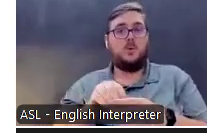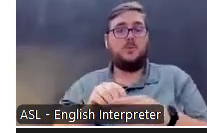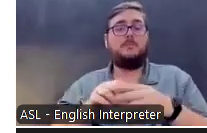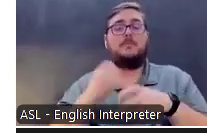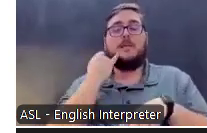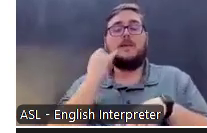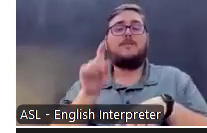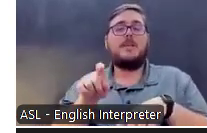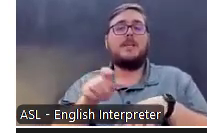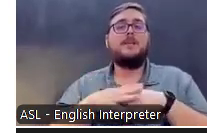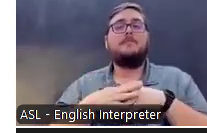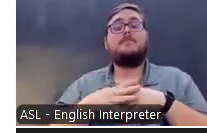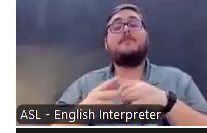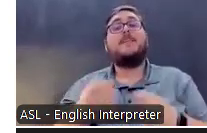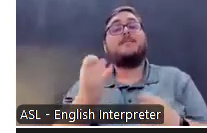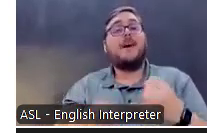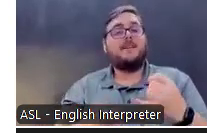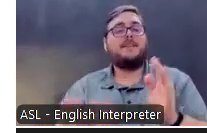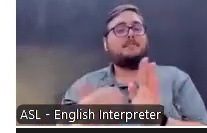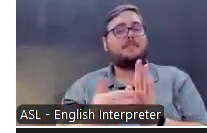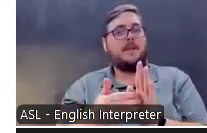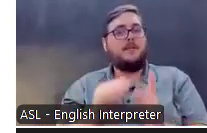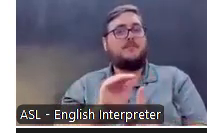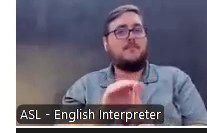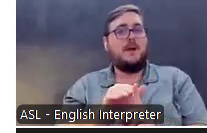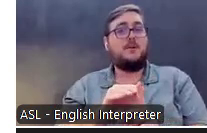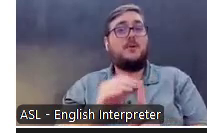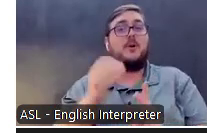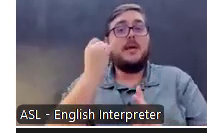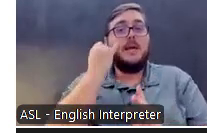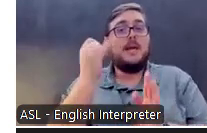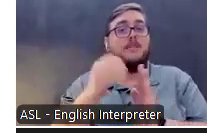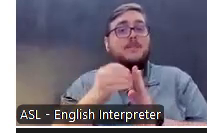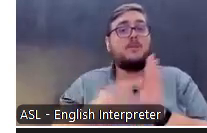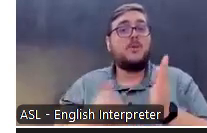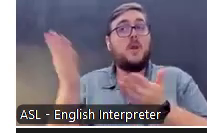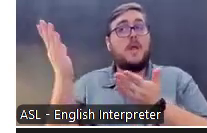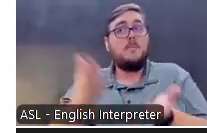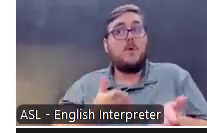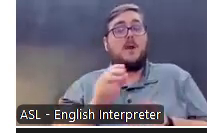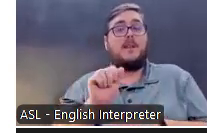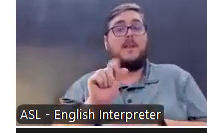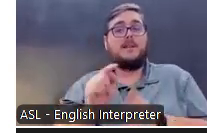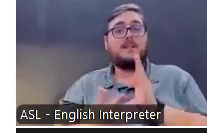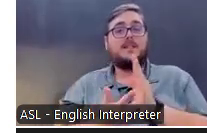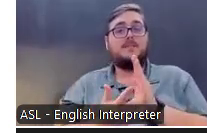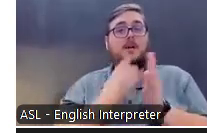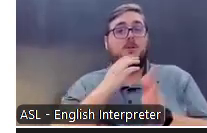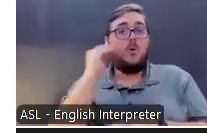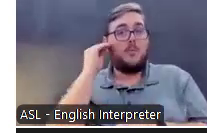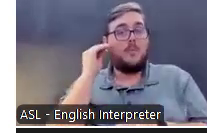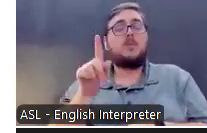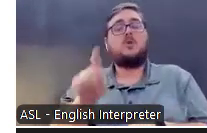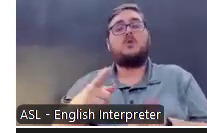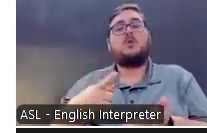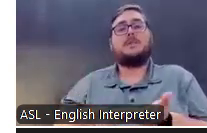Finally, just another reminder that if a student is bringing an AT device home, there should be a discussion about whether the parent